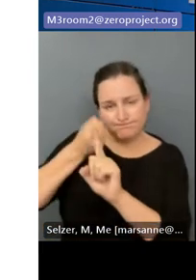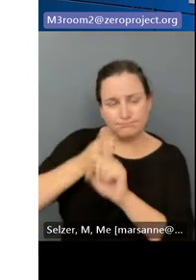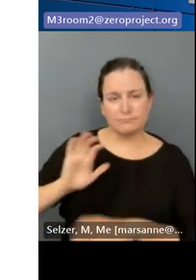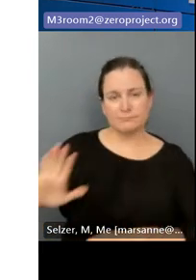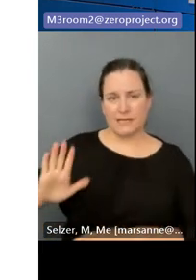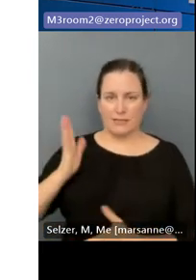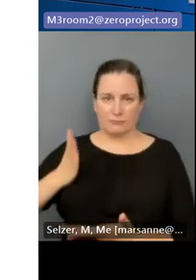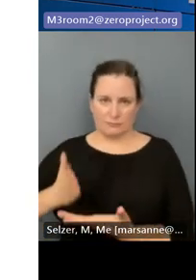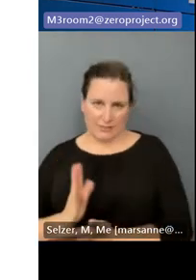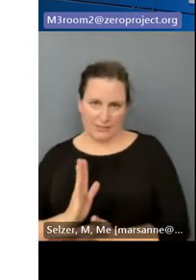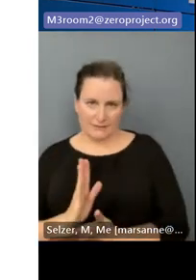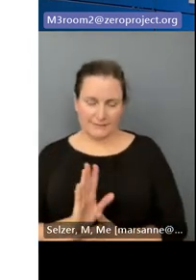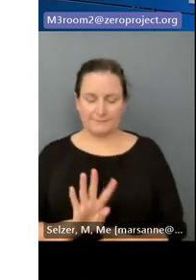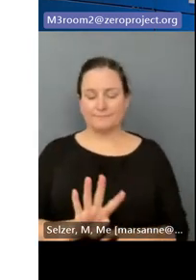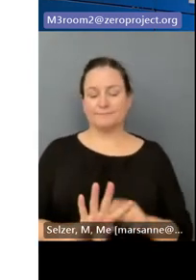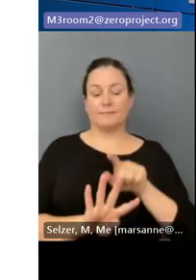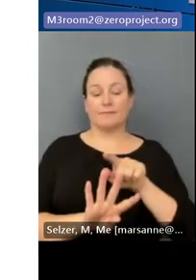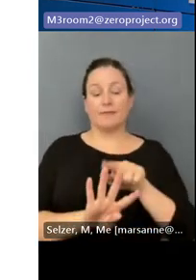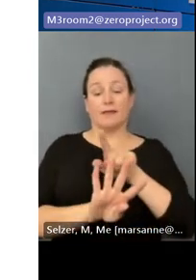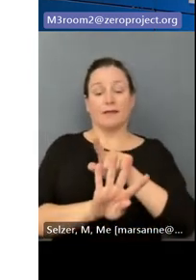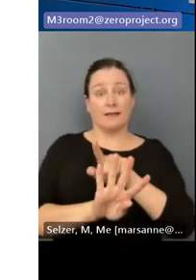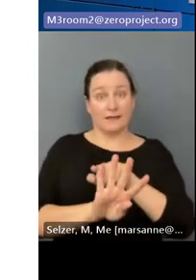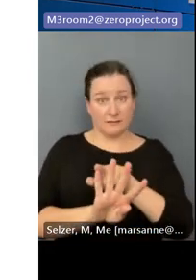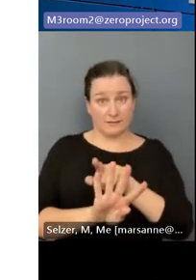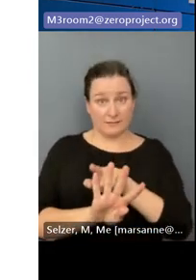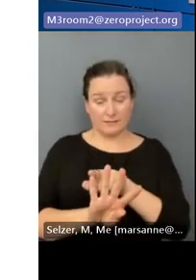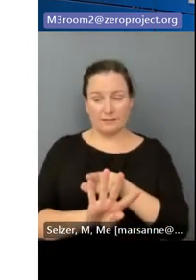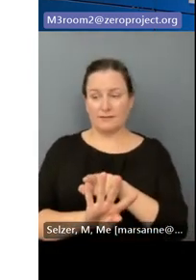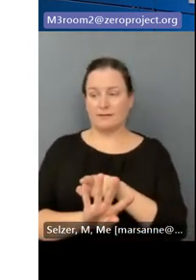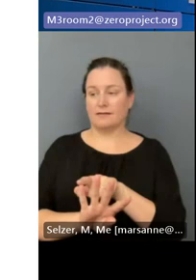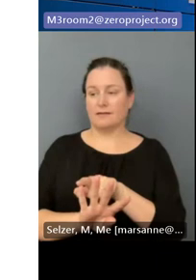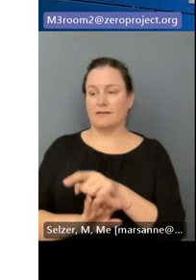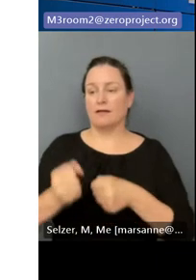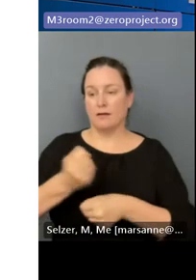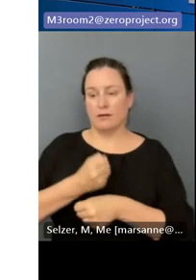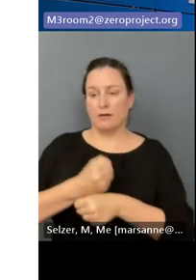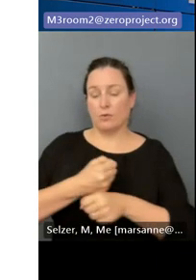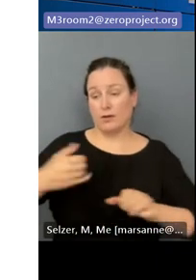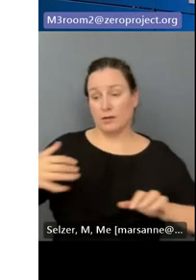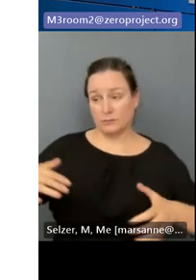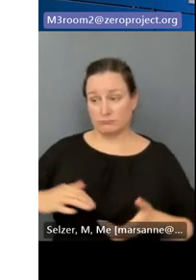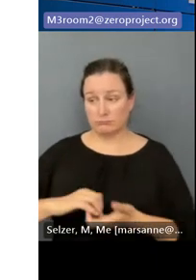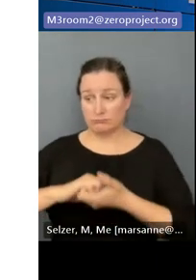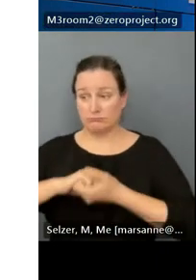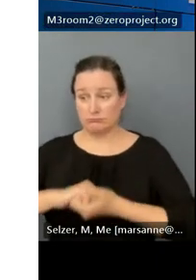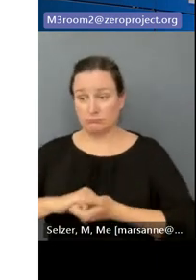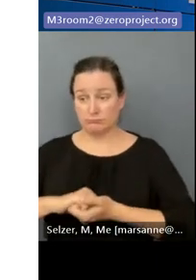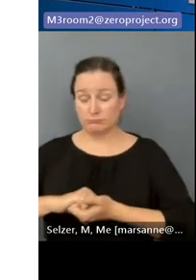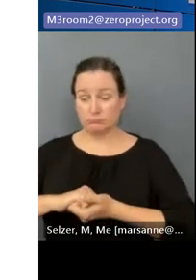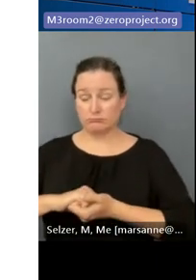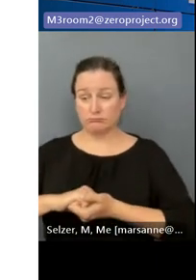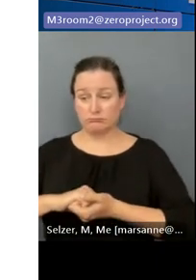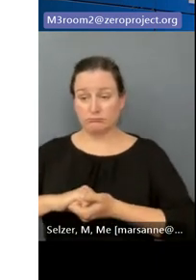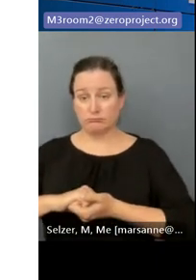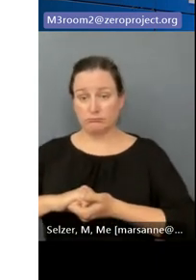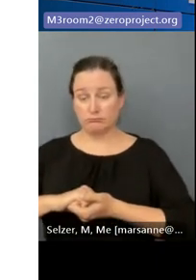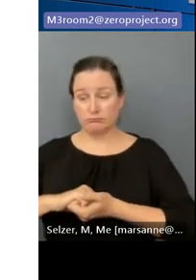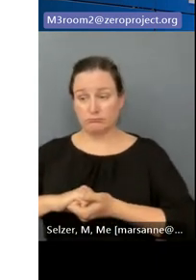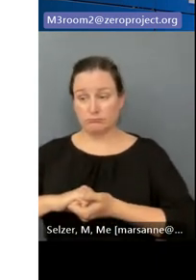And the last topic, we promote together with the University of São Paulo of the other parts in the Brazil, the